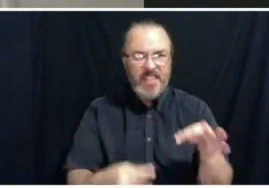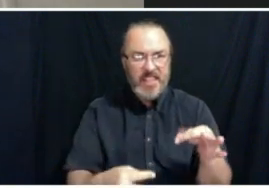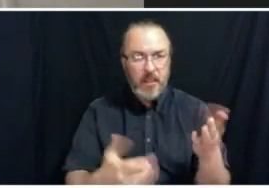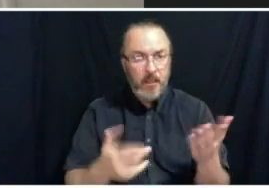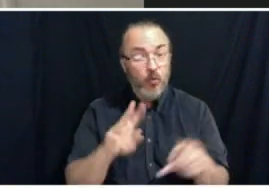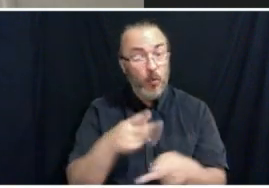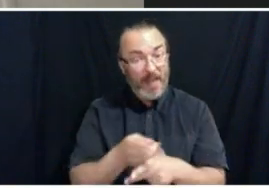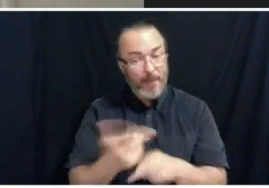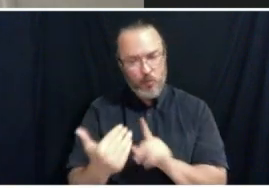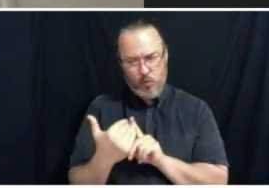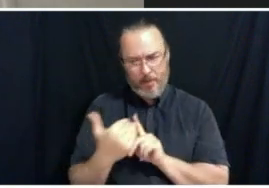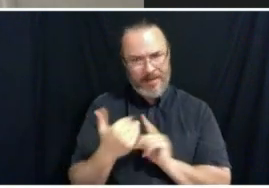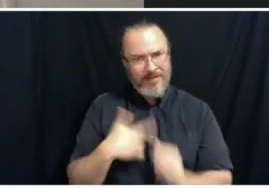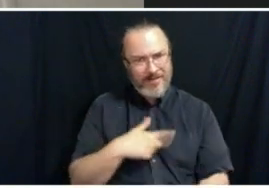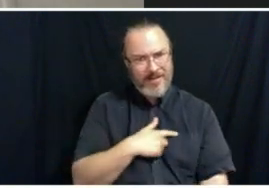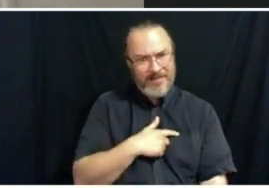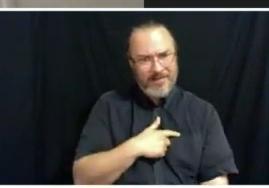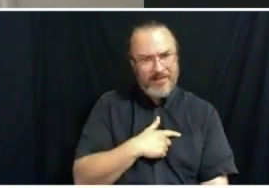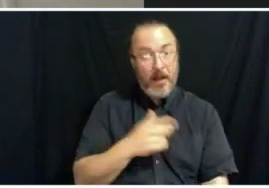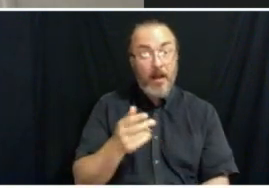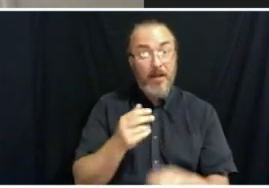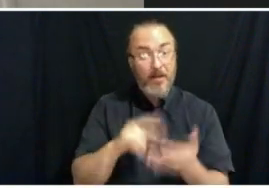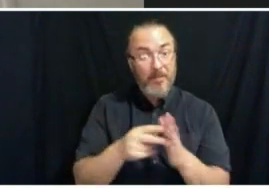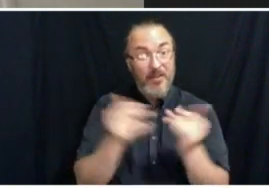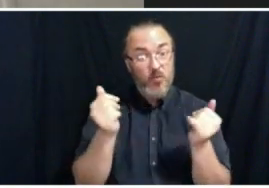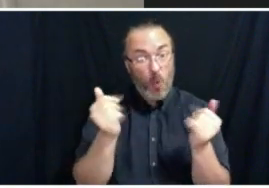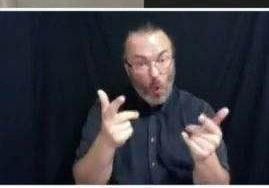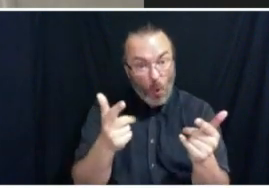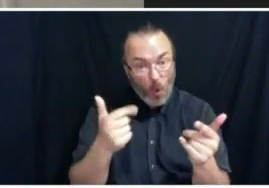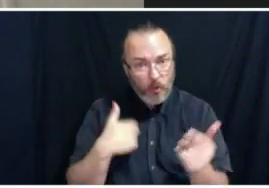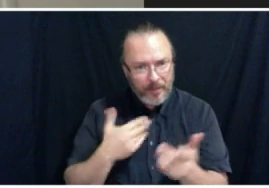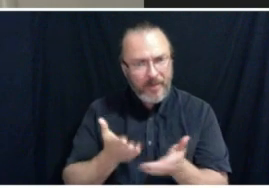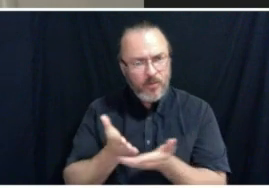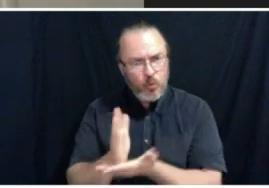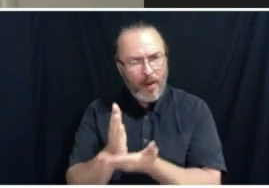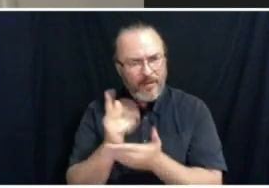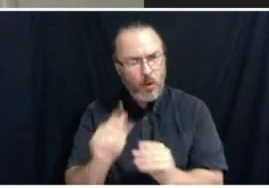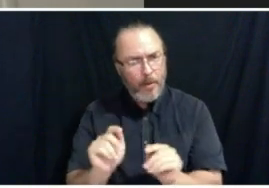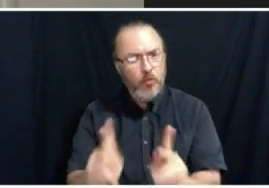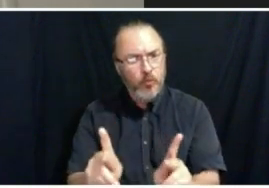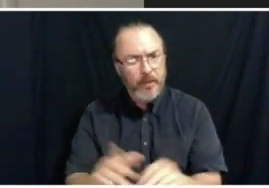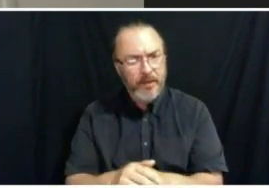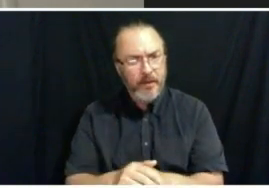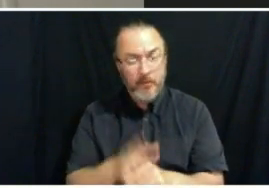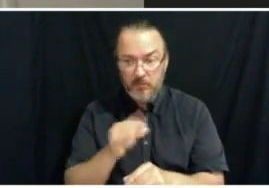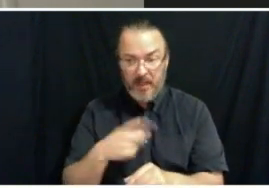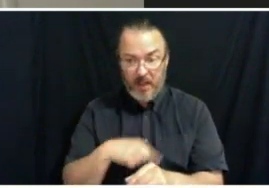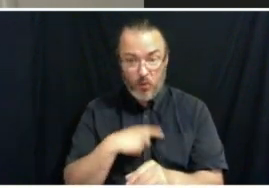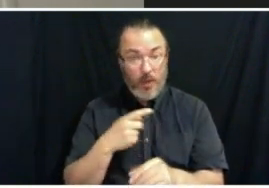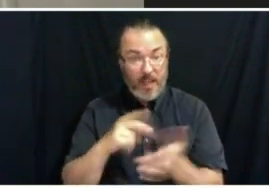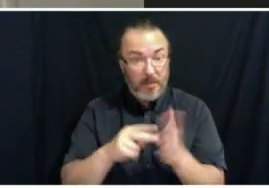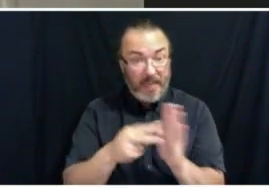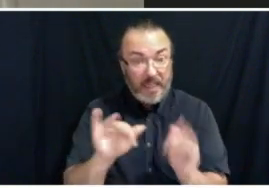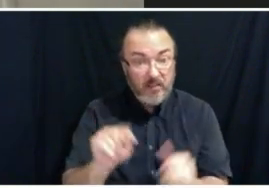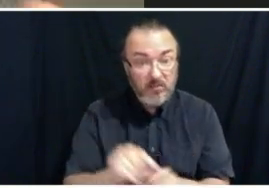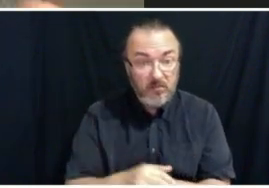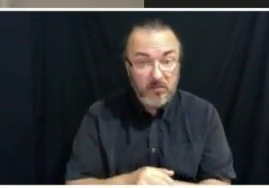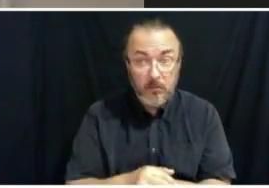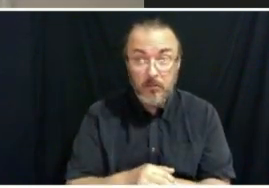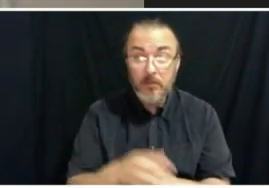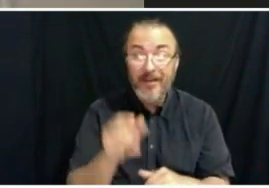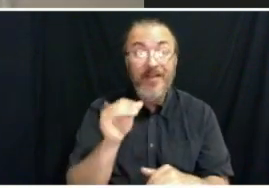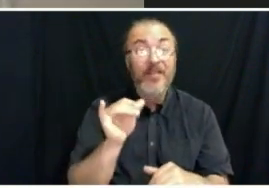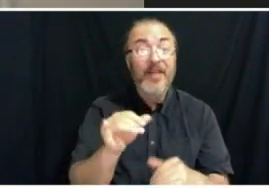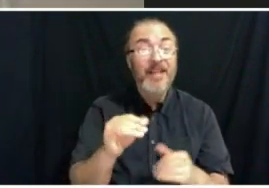us that everyone has the right to an opportunity, and that we mean it, right? So it seems that's something that we say all the